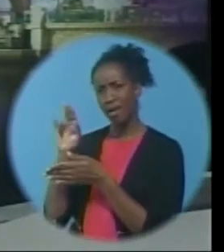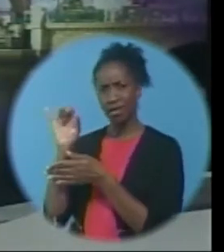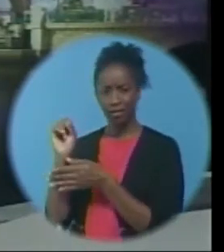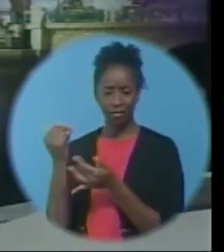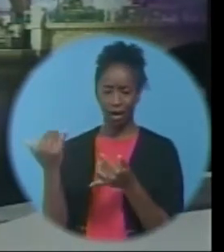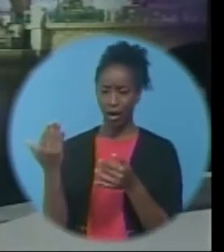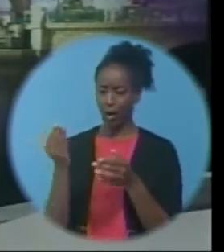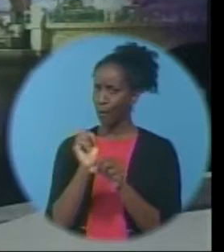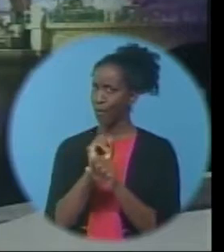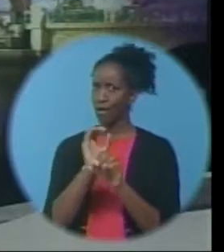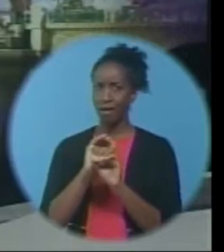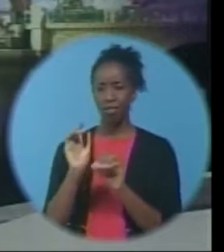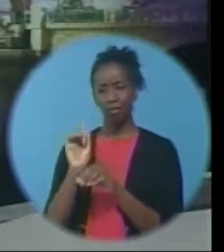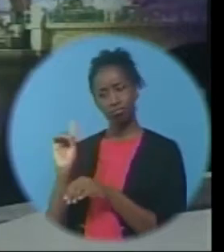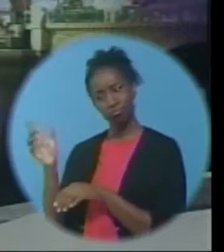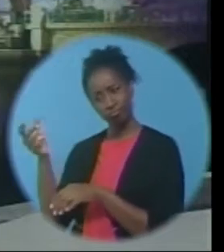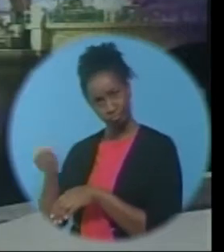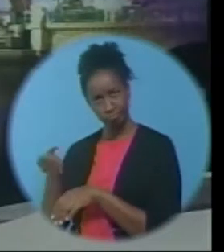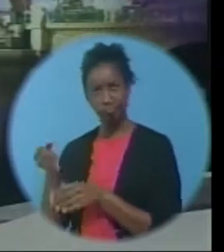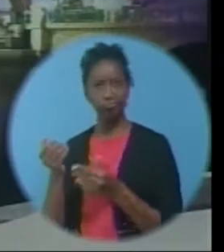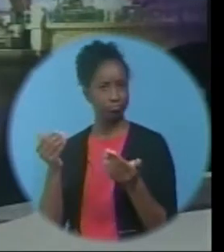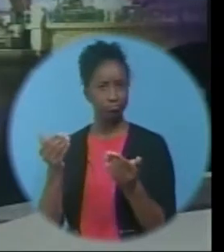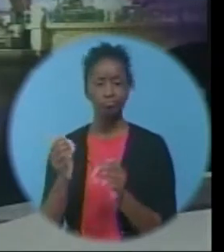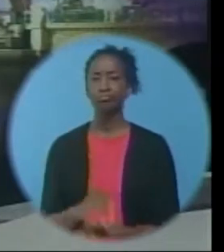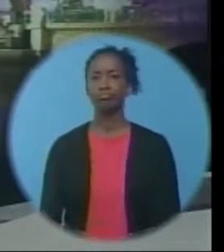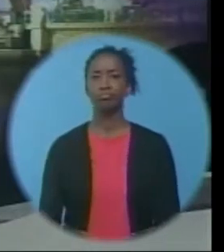come forward with dignity.